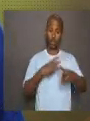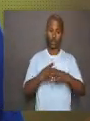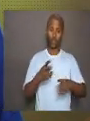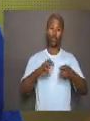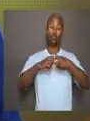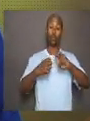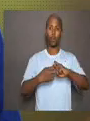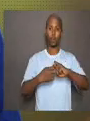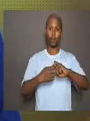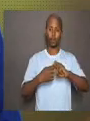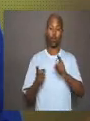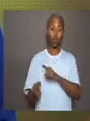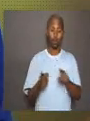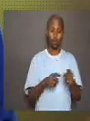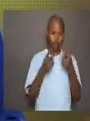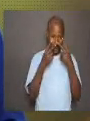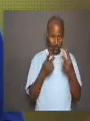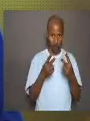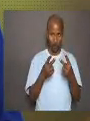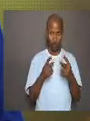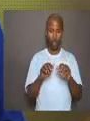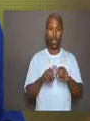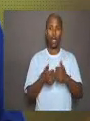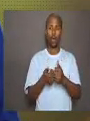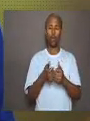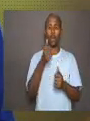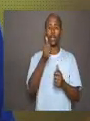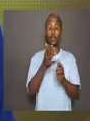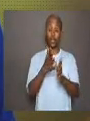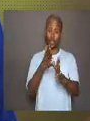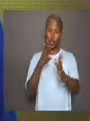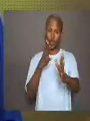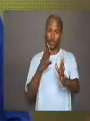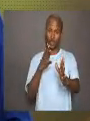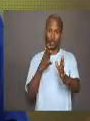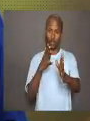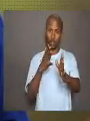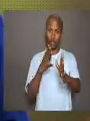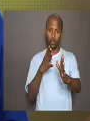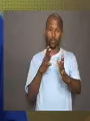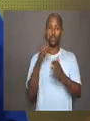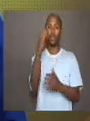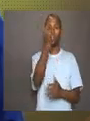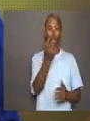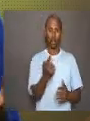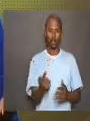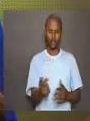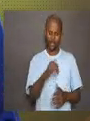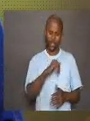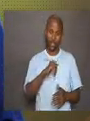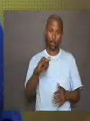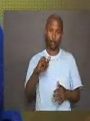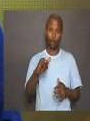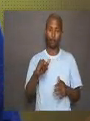problems. We have also seen how arithmetic sequences graph in